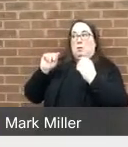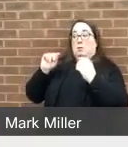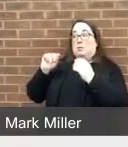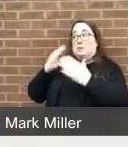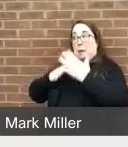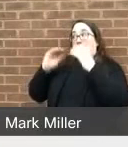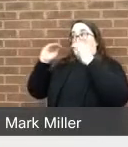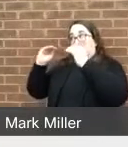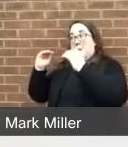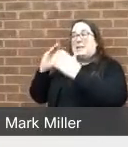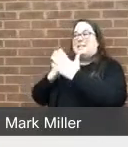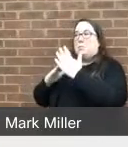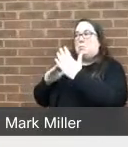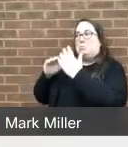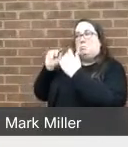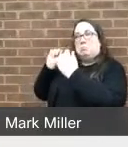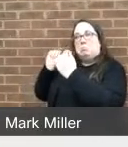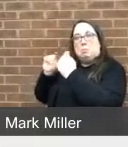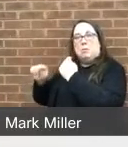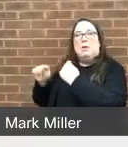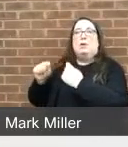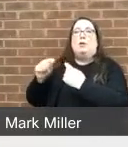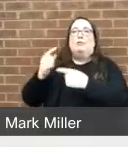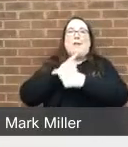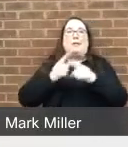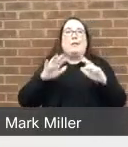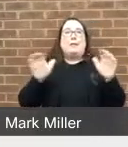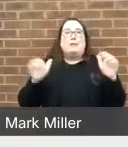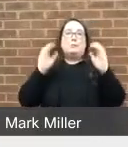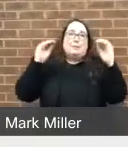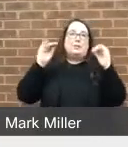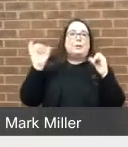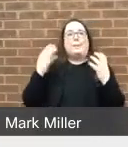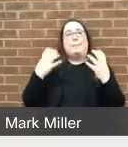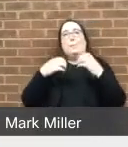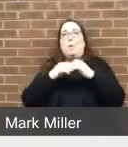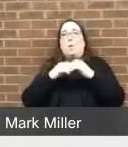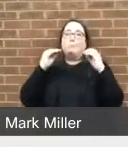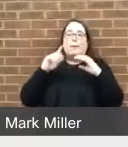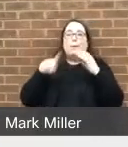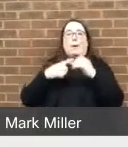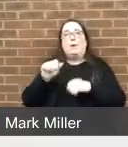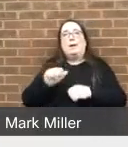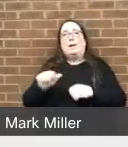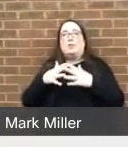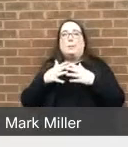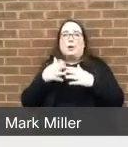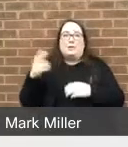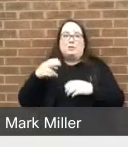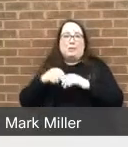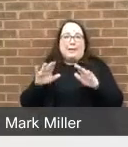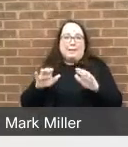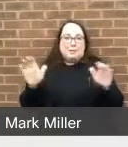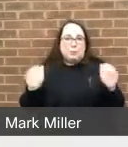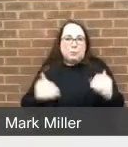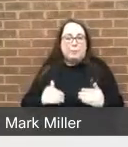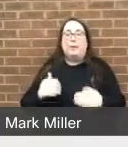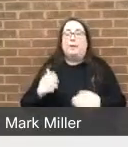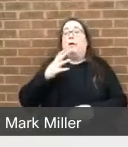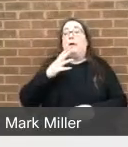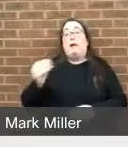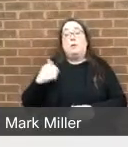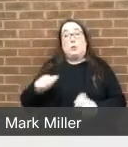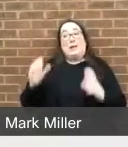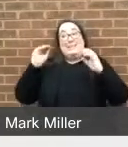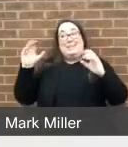one-way approach includes traditional classroom teaching, such as teaching more about Asian American history in our classes. And we can also